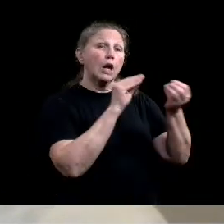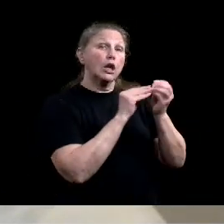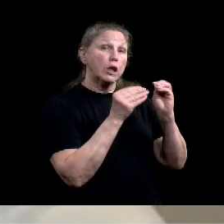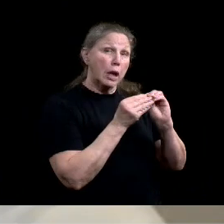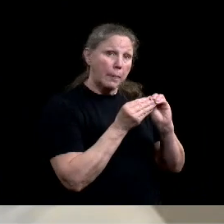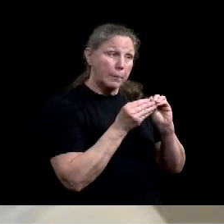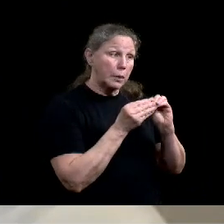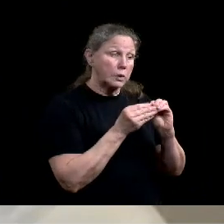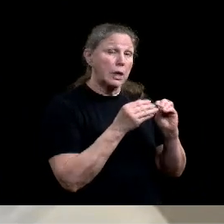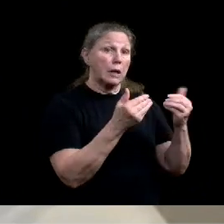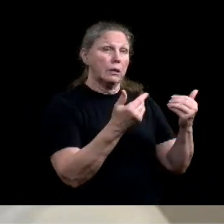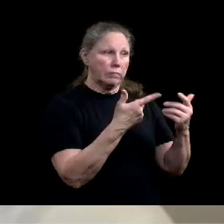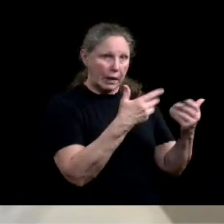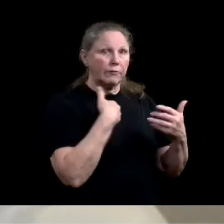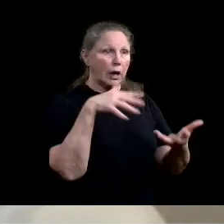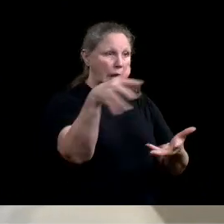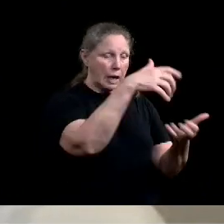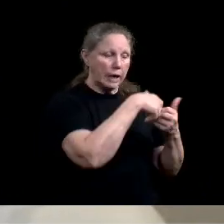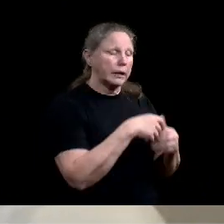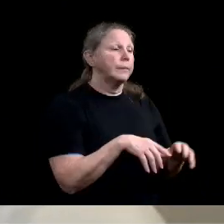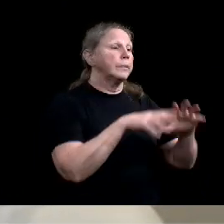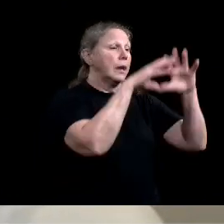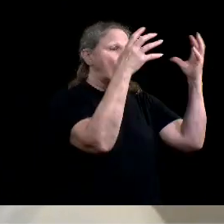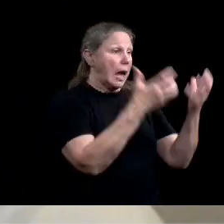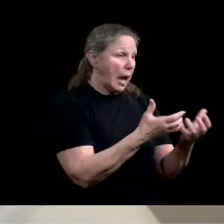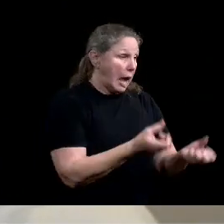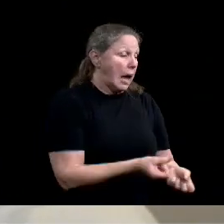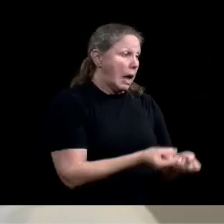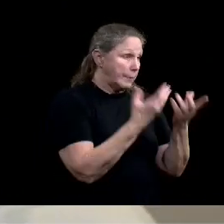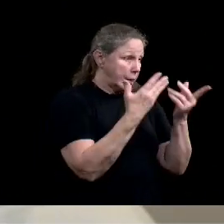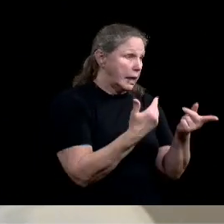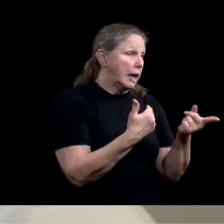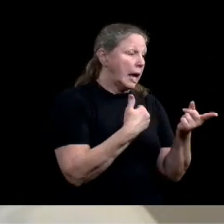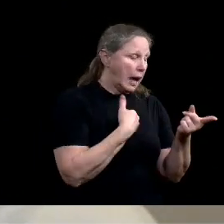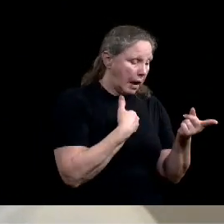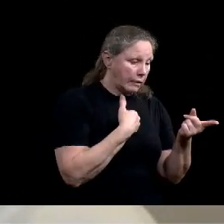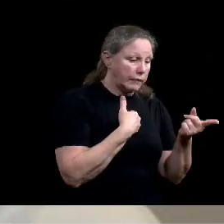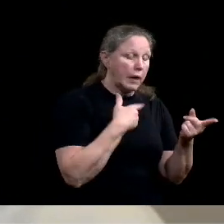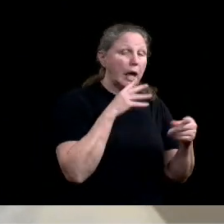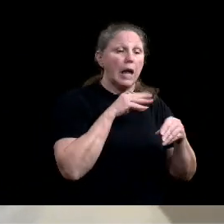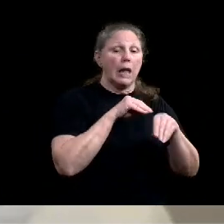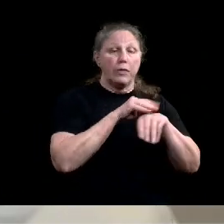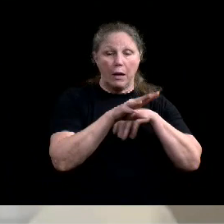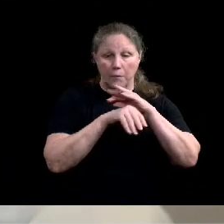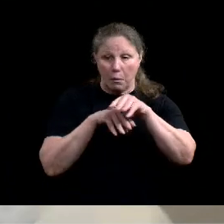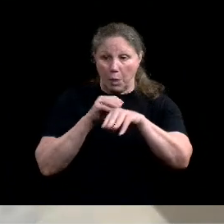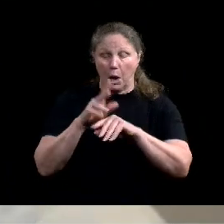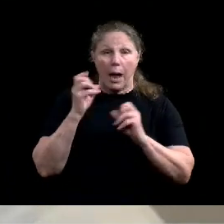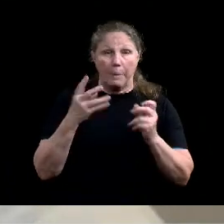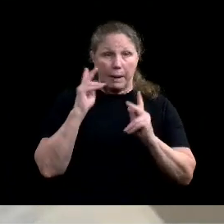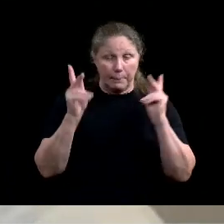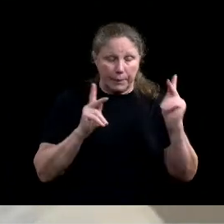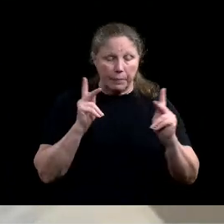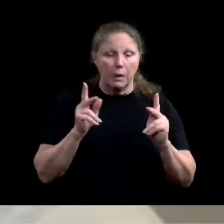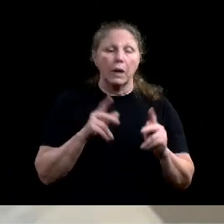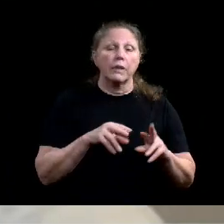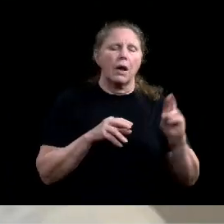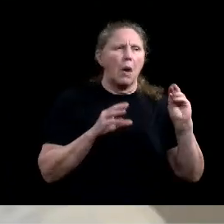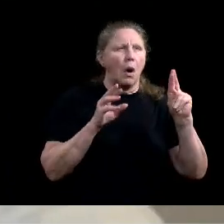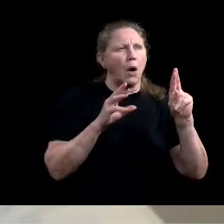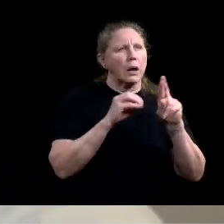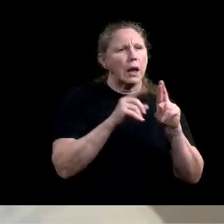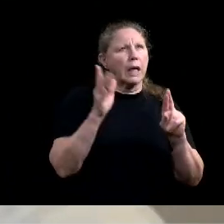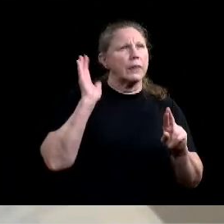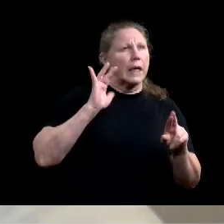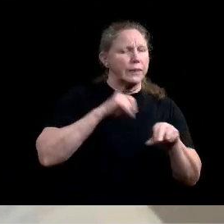for the novel coronavirus was 5.7, which is in terms